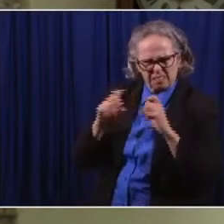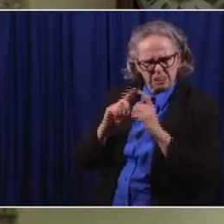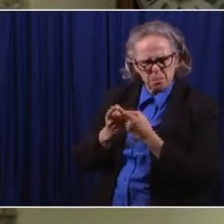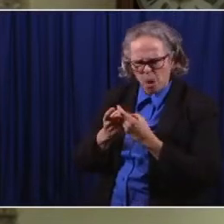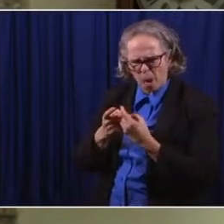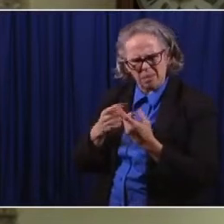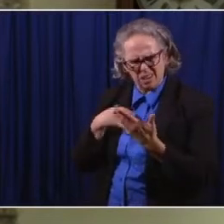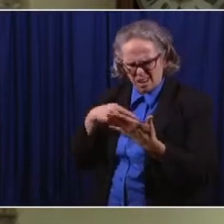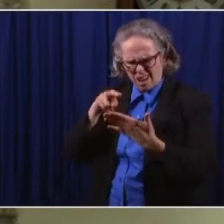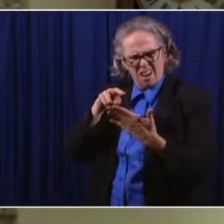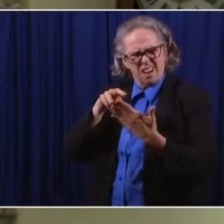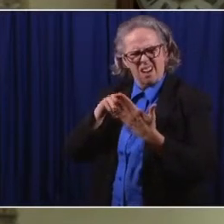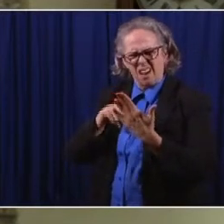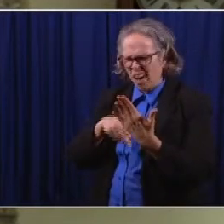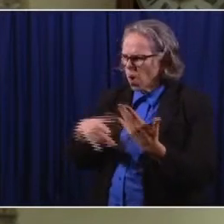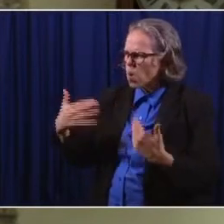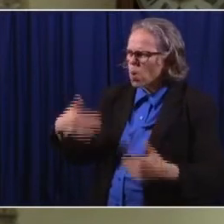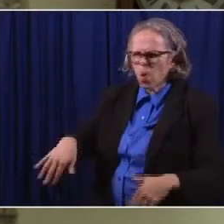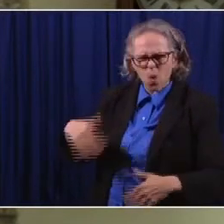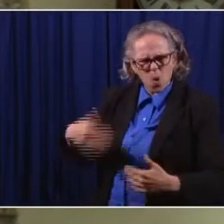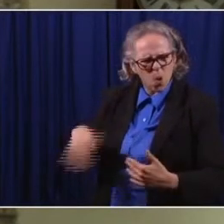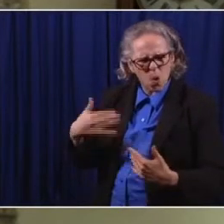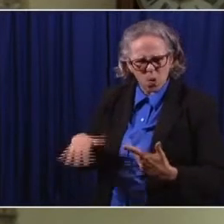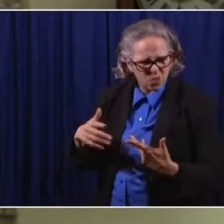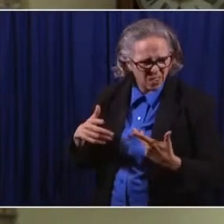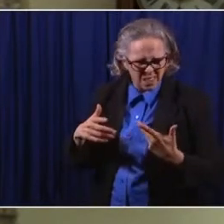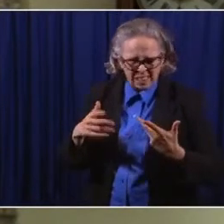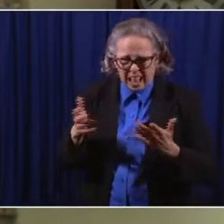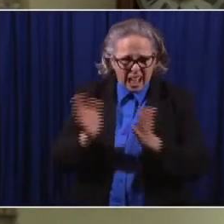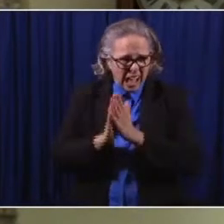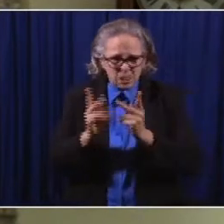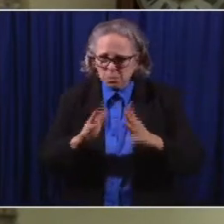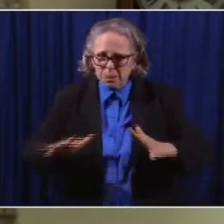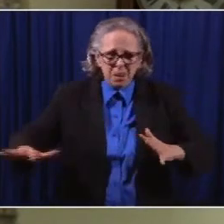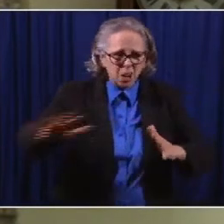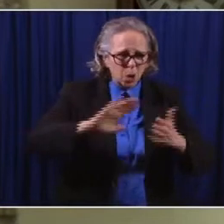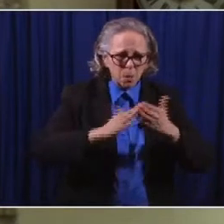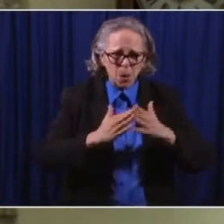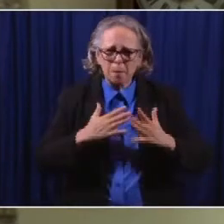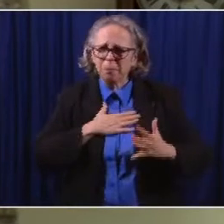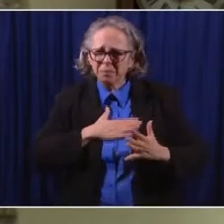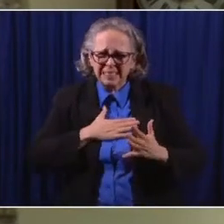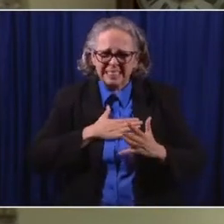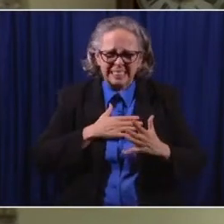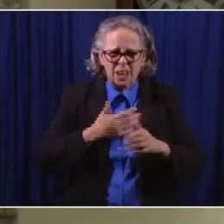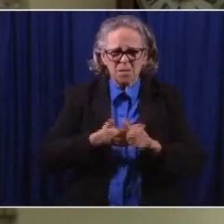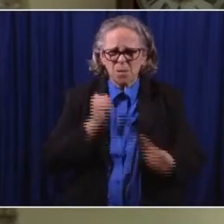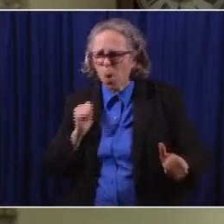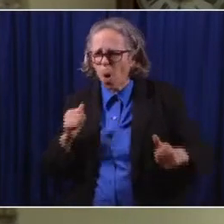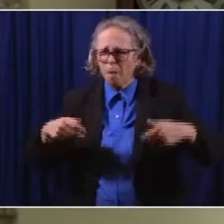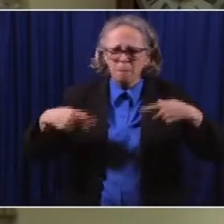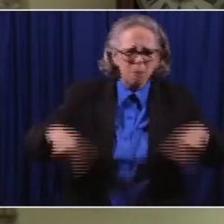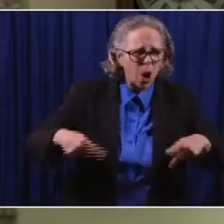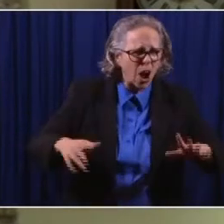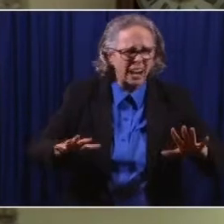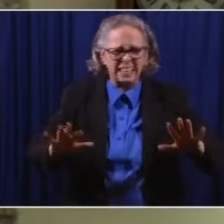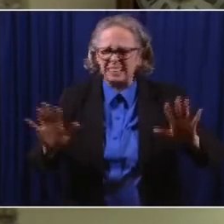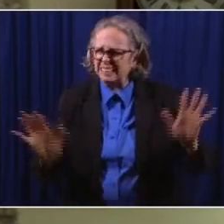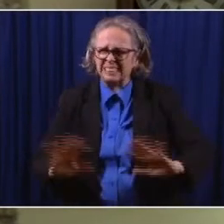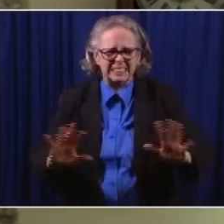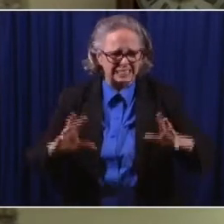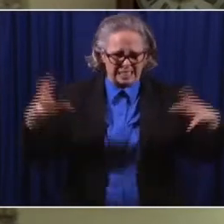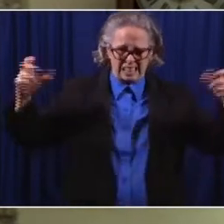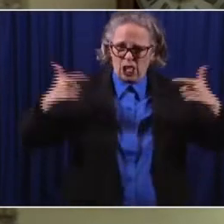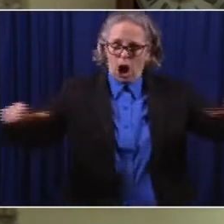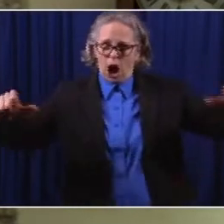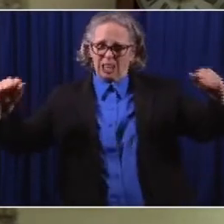urging members of the community to be responsible, avoid parties, large gatherings, noting that the state of Ohio